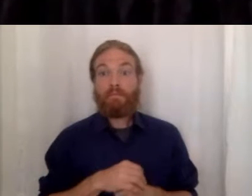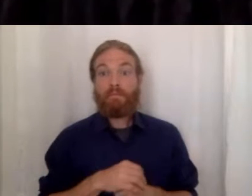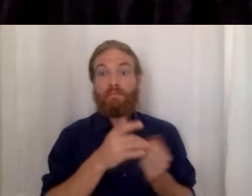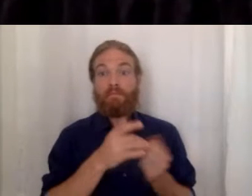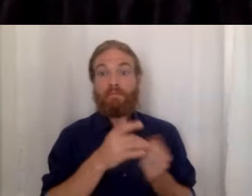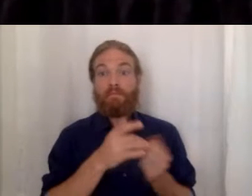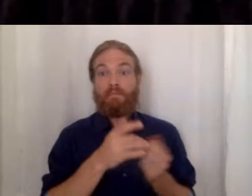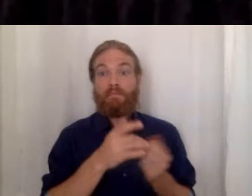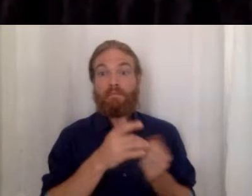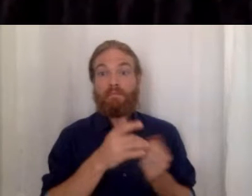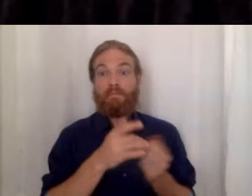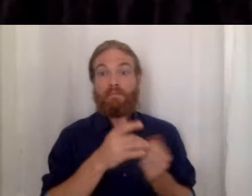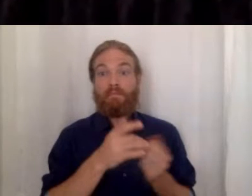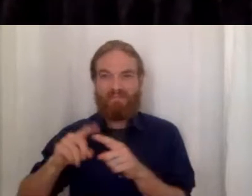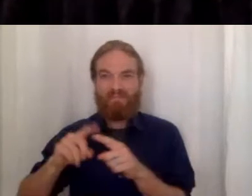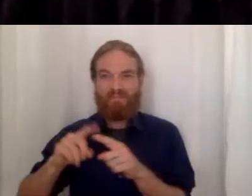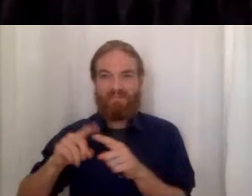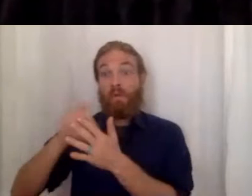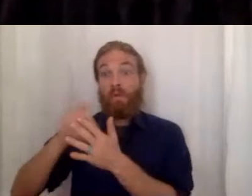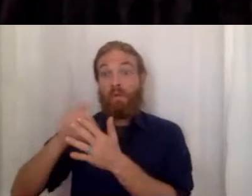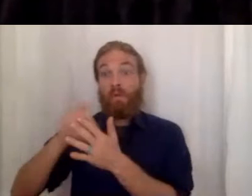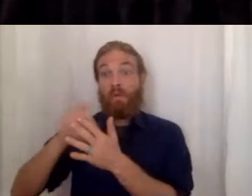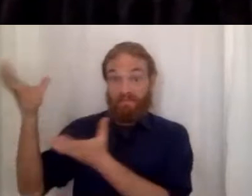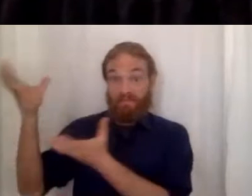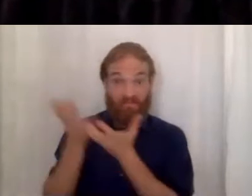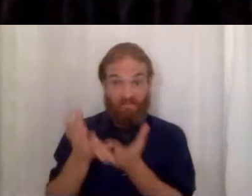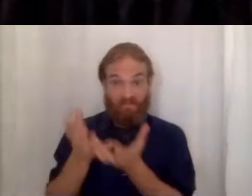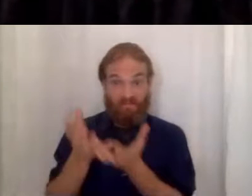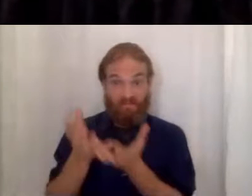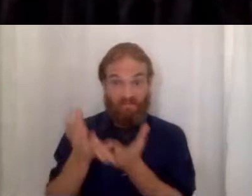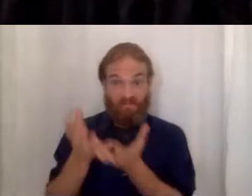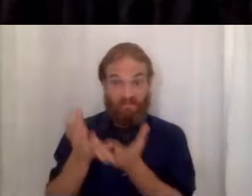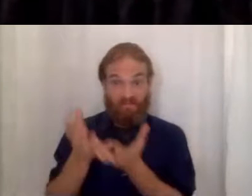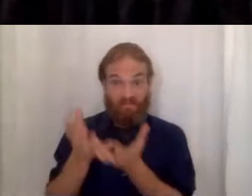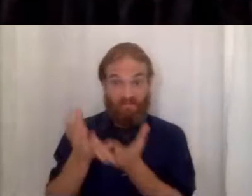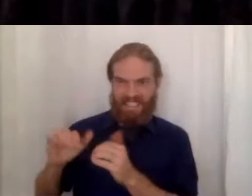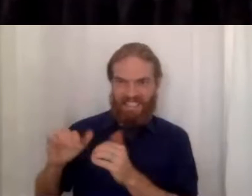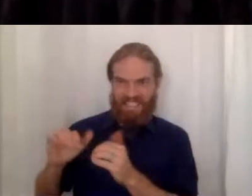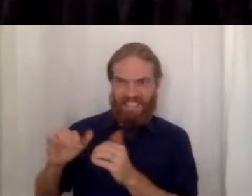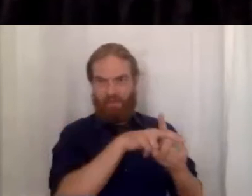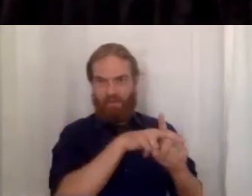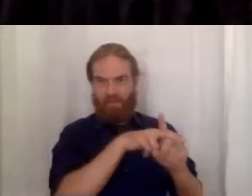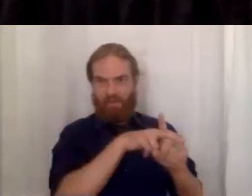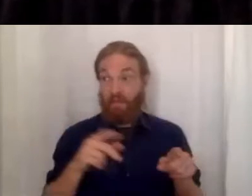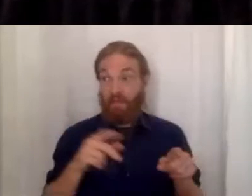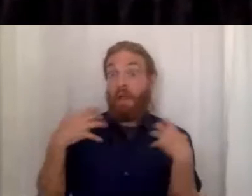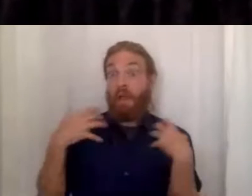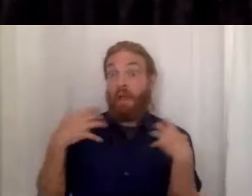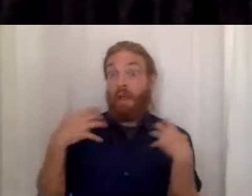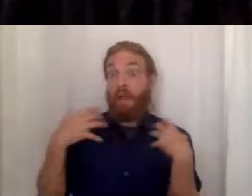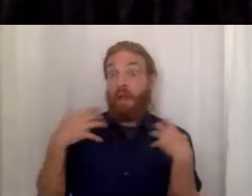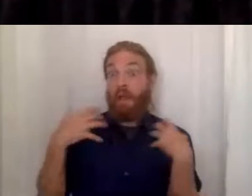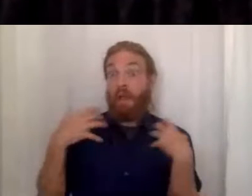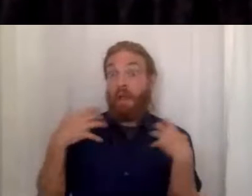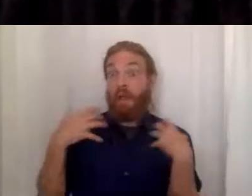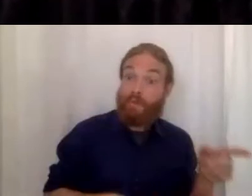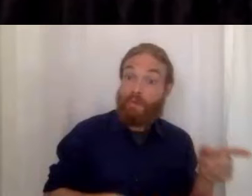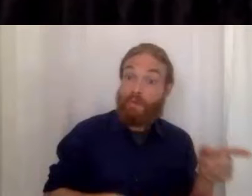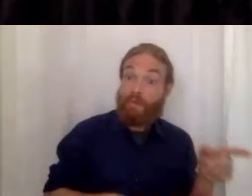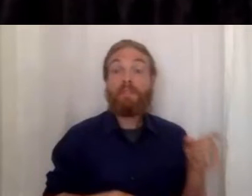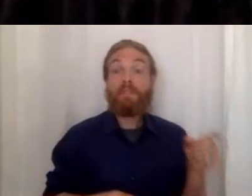defined as a healthcare worker for the state mandate, and they